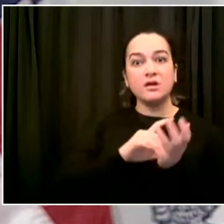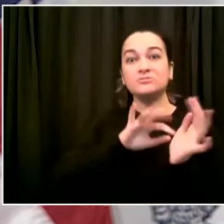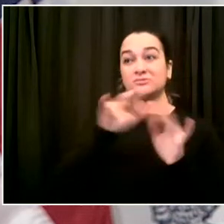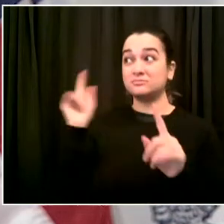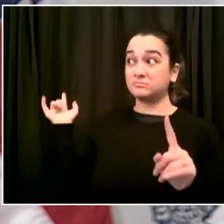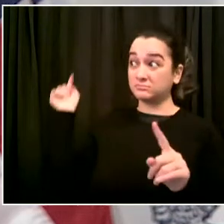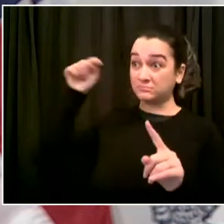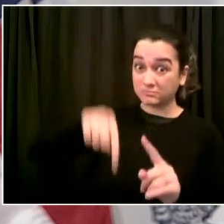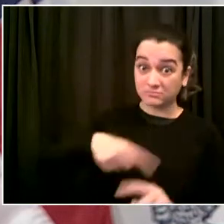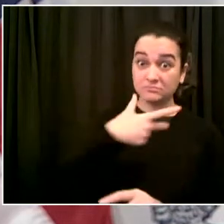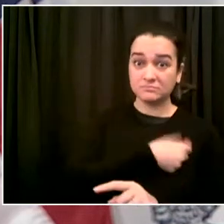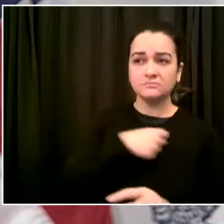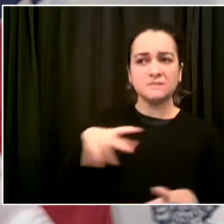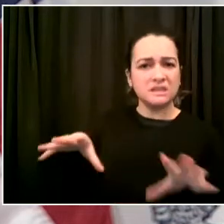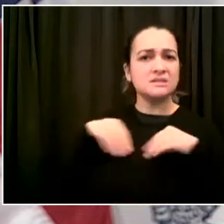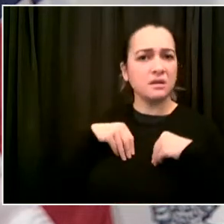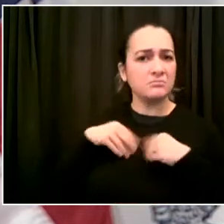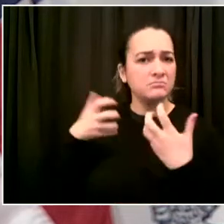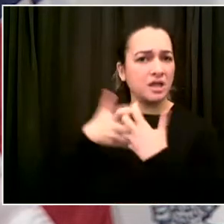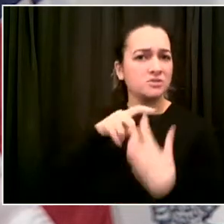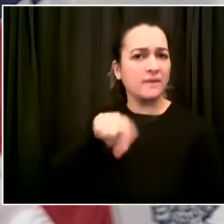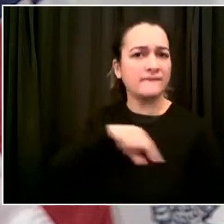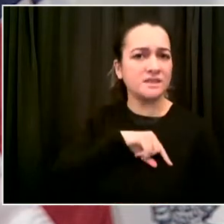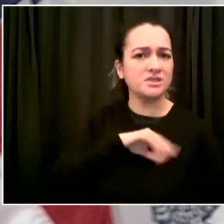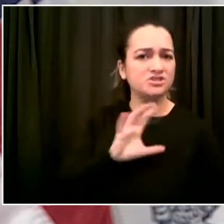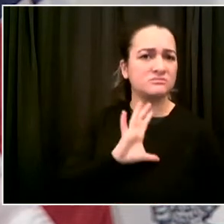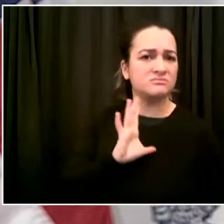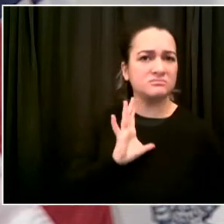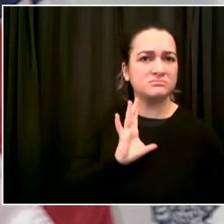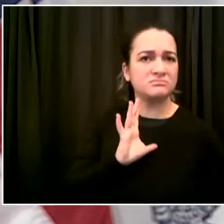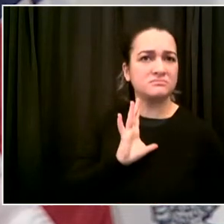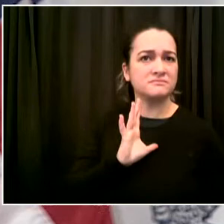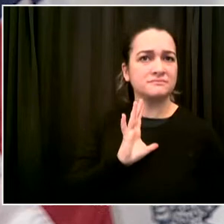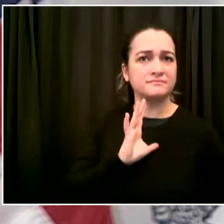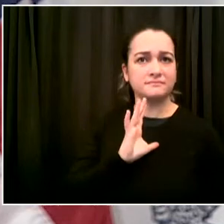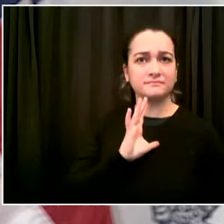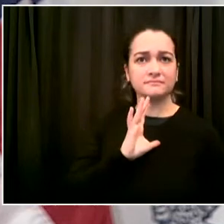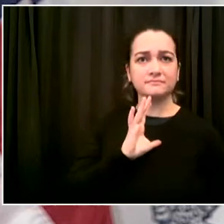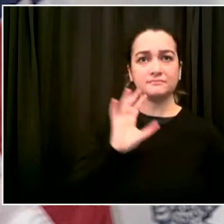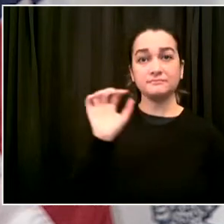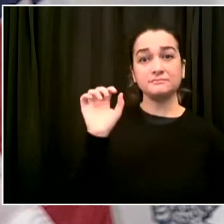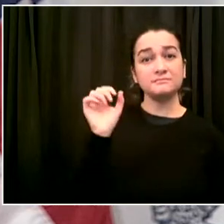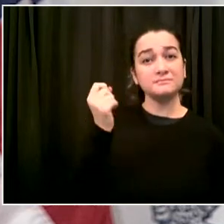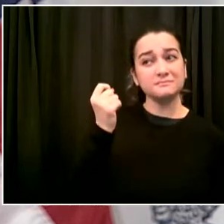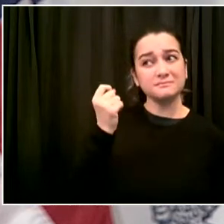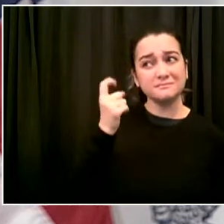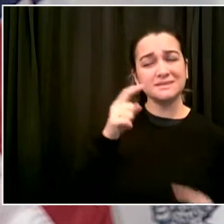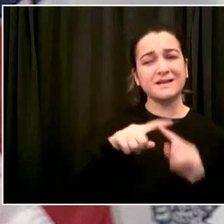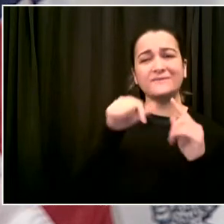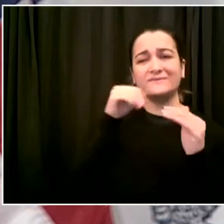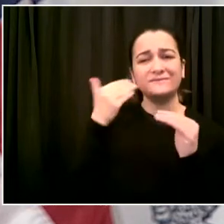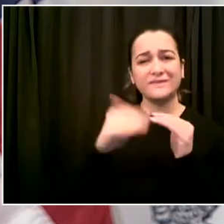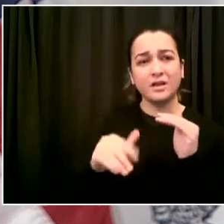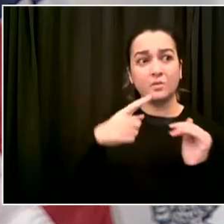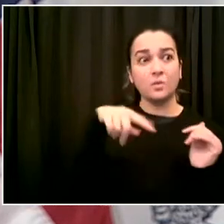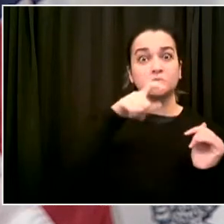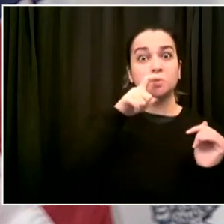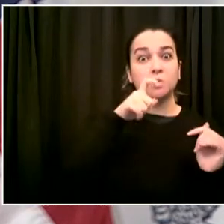just individuals who are 65 and older and are looking to get vaccinated, who come from outside the